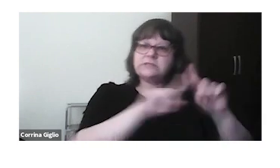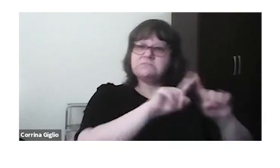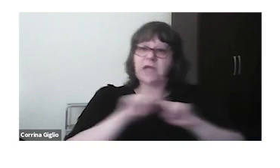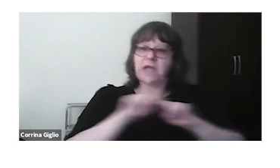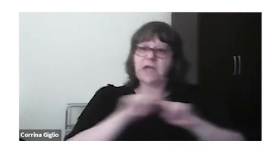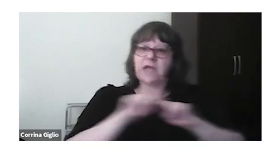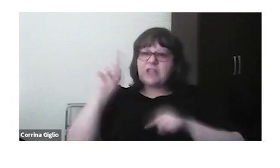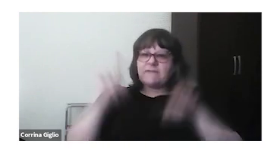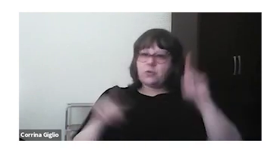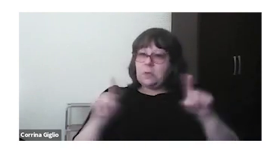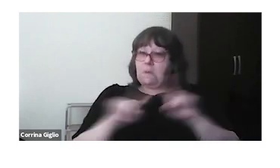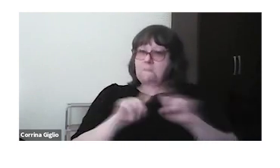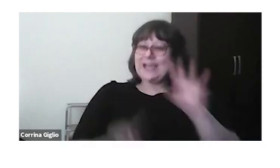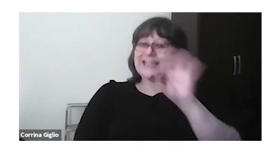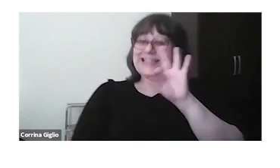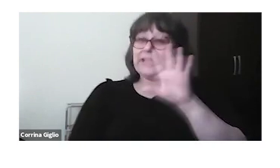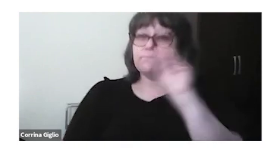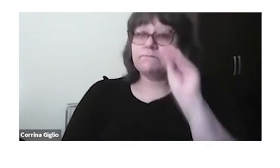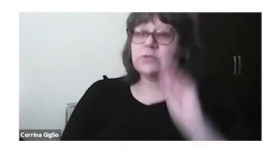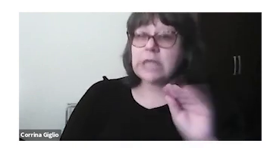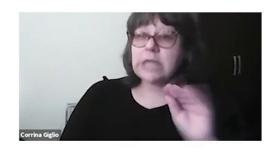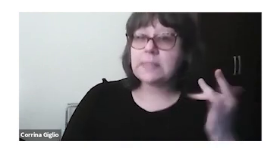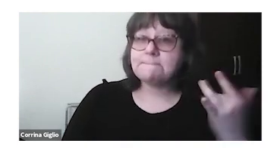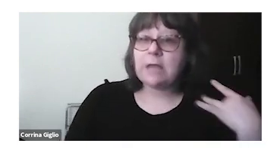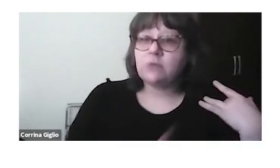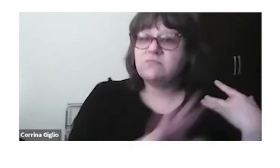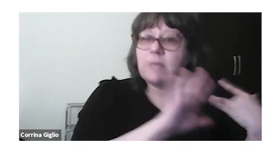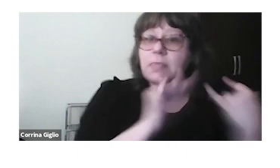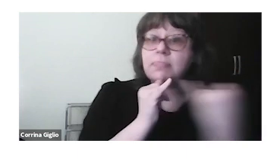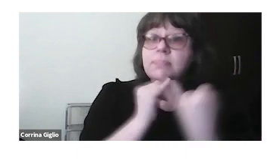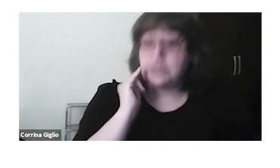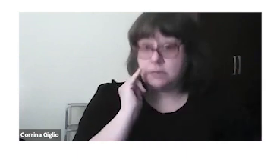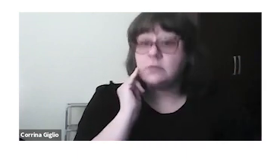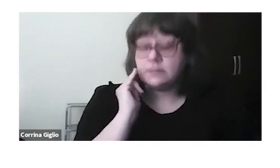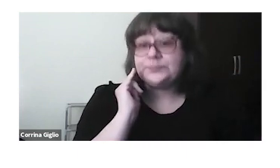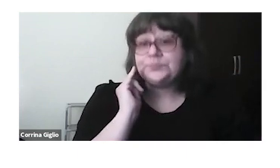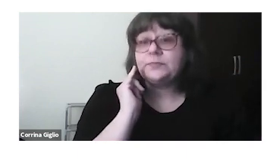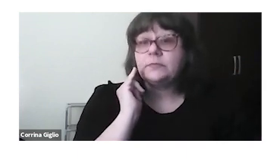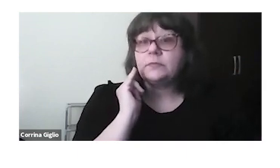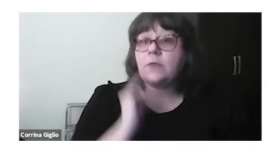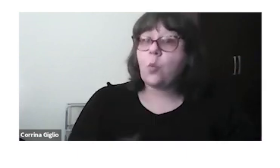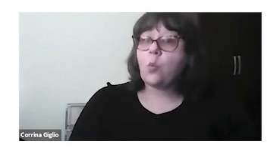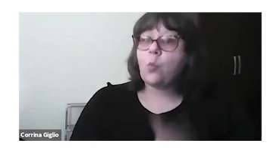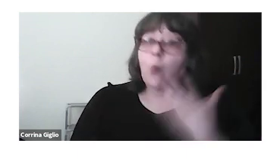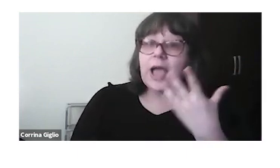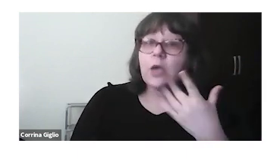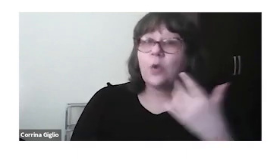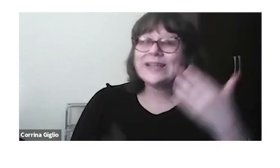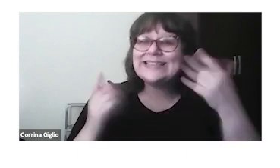But 95% of the other models are thin, white, or very light